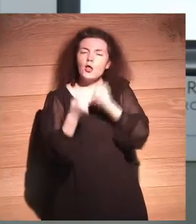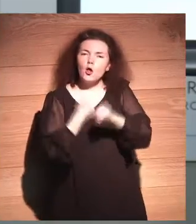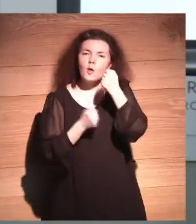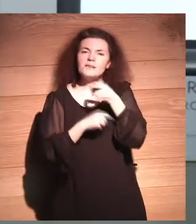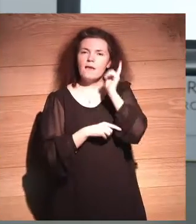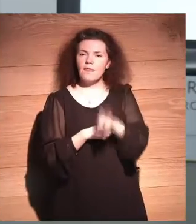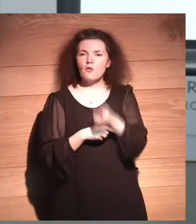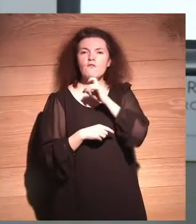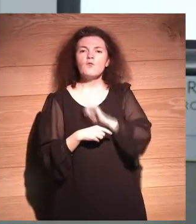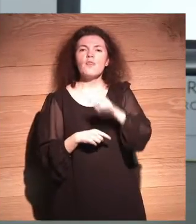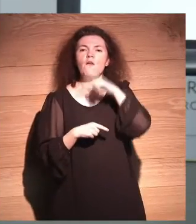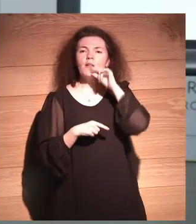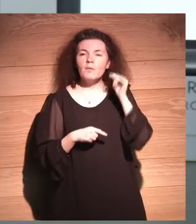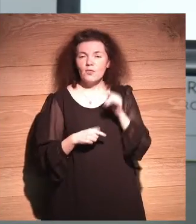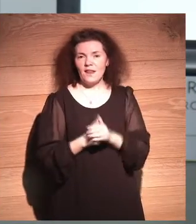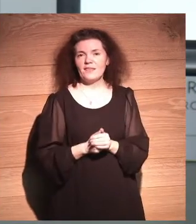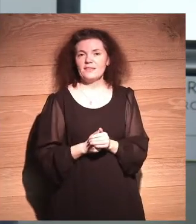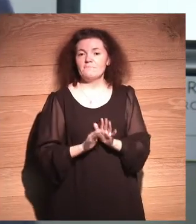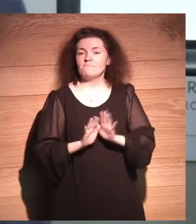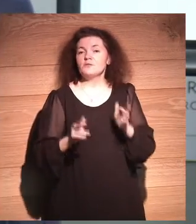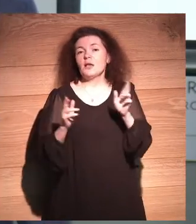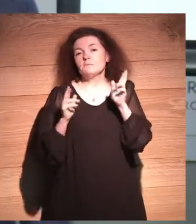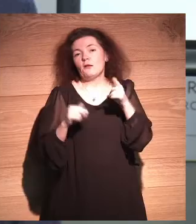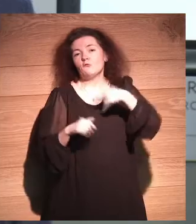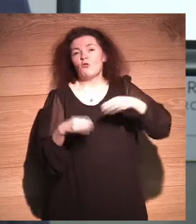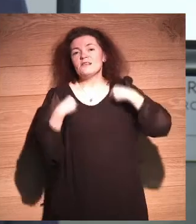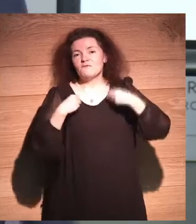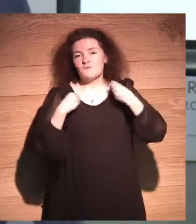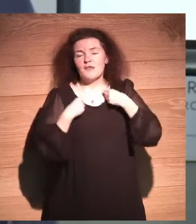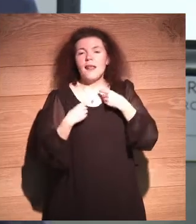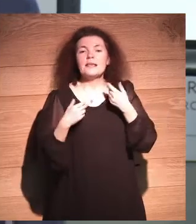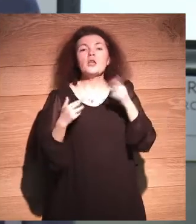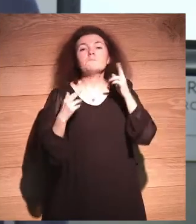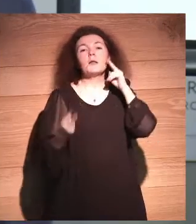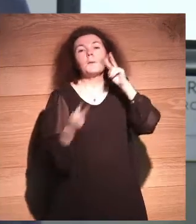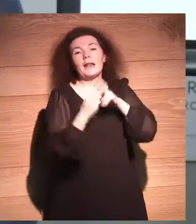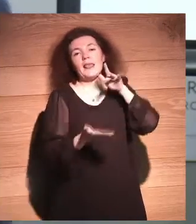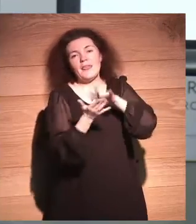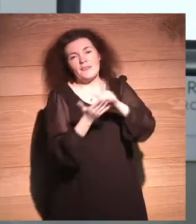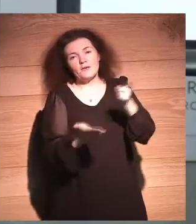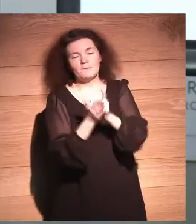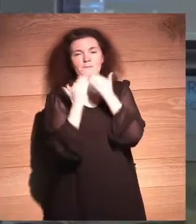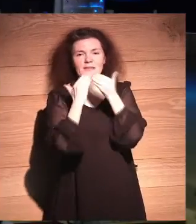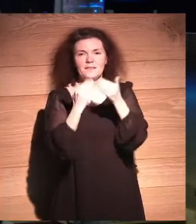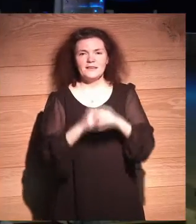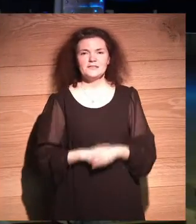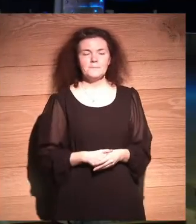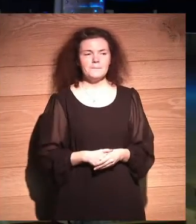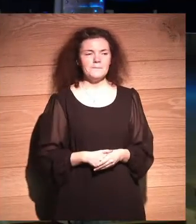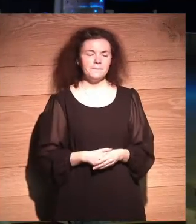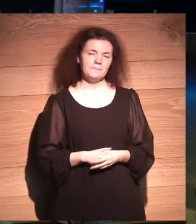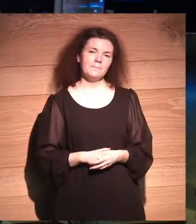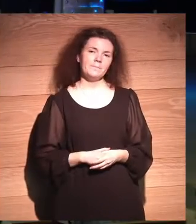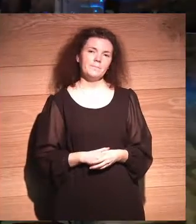really admire her. She's director of the Felipe González Foundation, and I hope that you will enjoy this